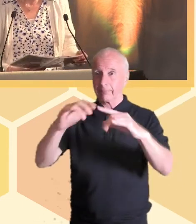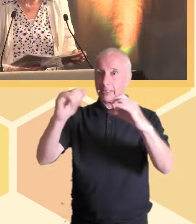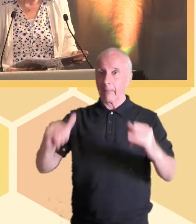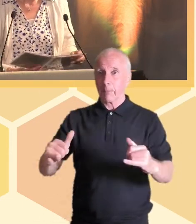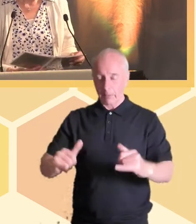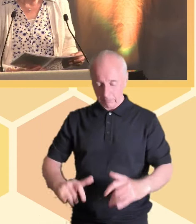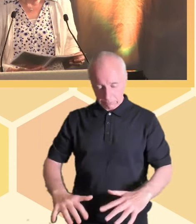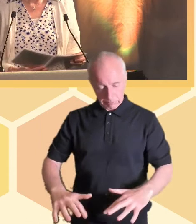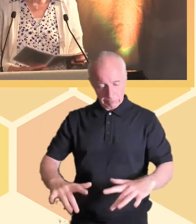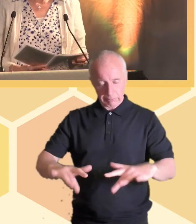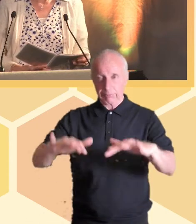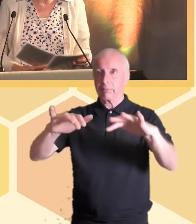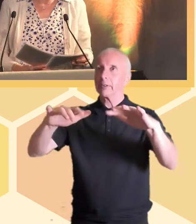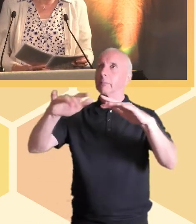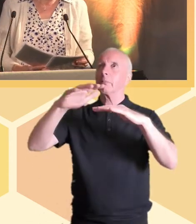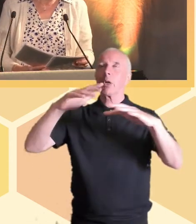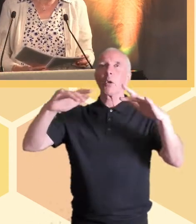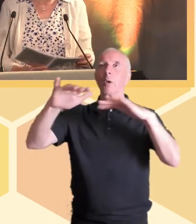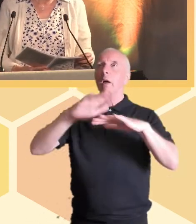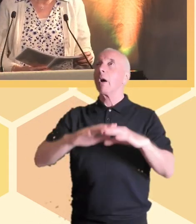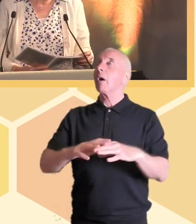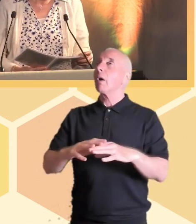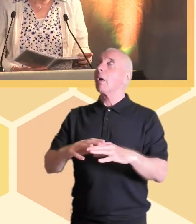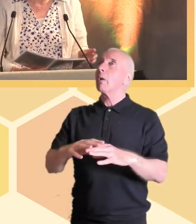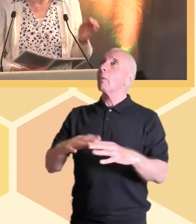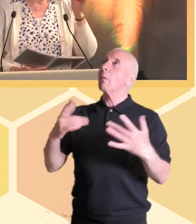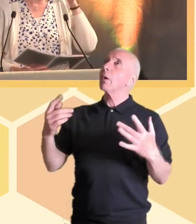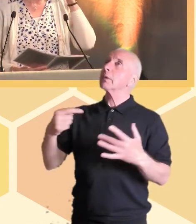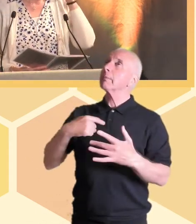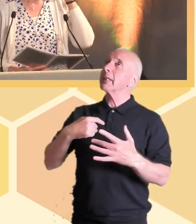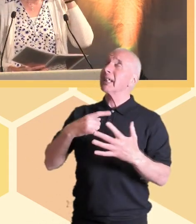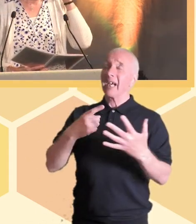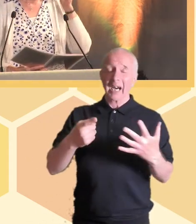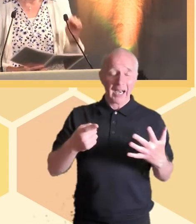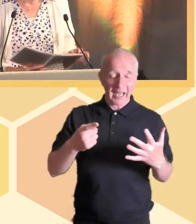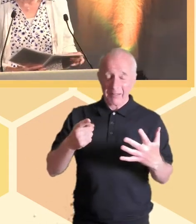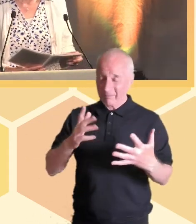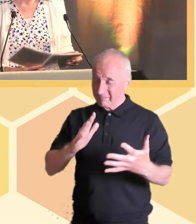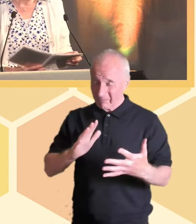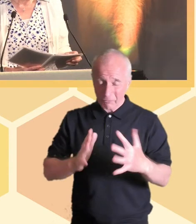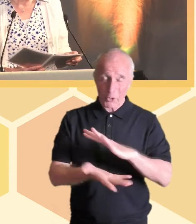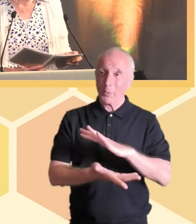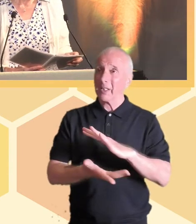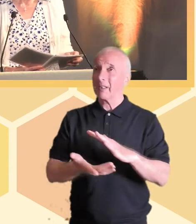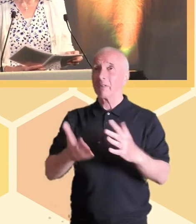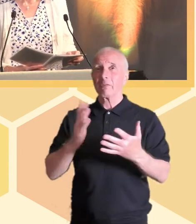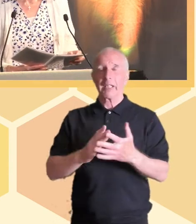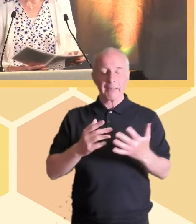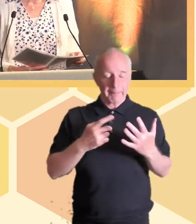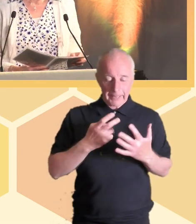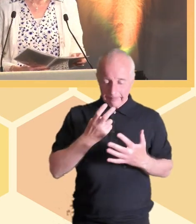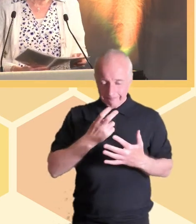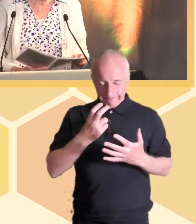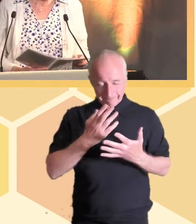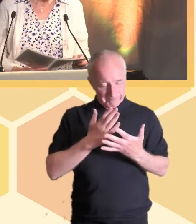smoke. 'Woe to me,' I cried, 'I am ruined, for I am one of unclean lips, and